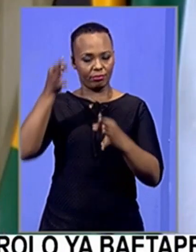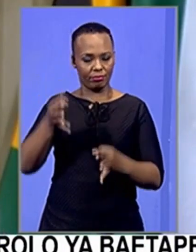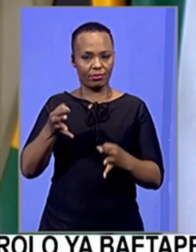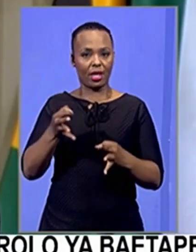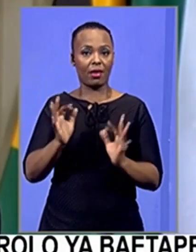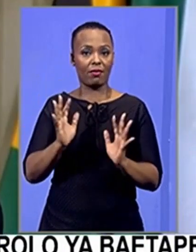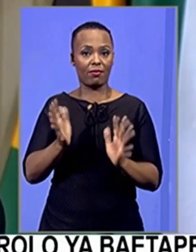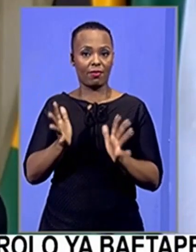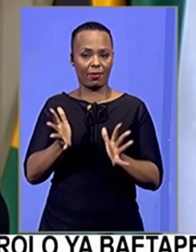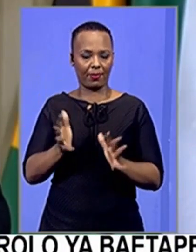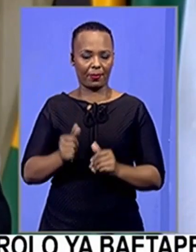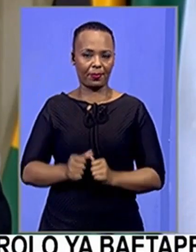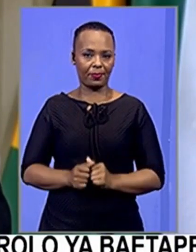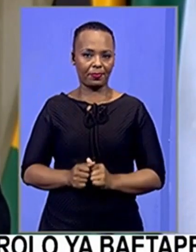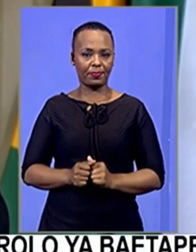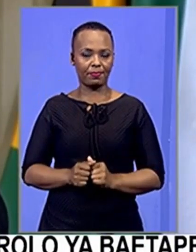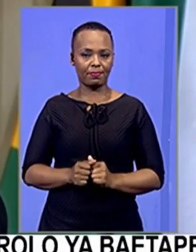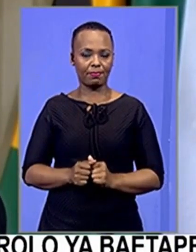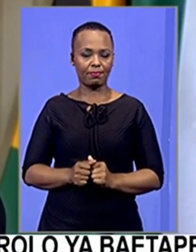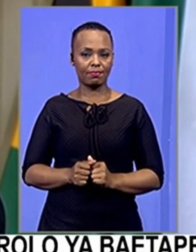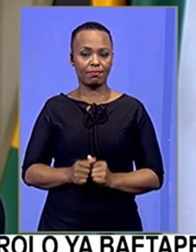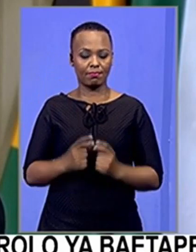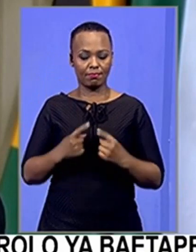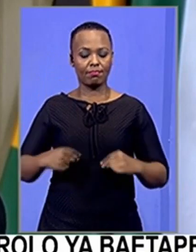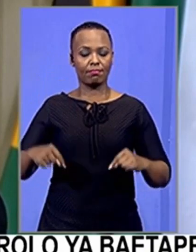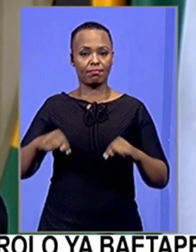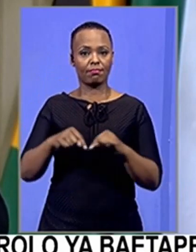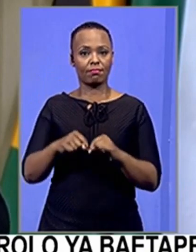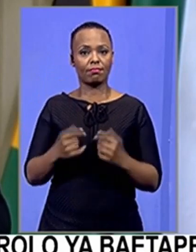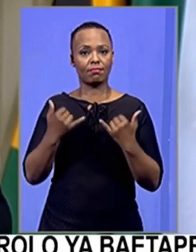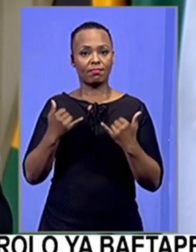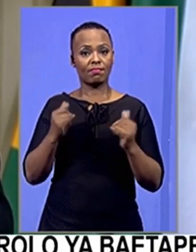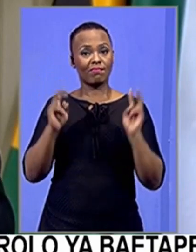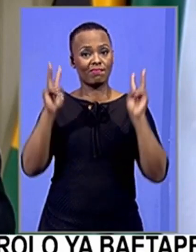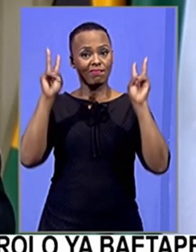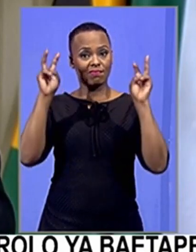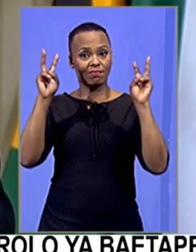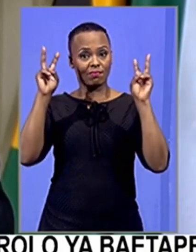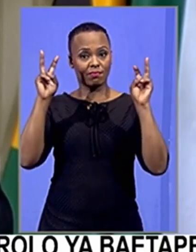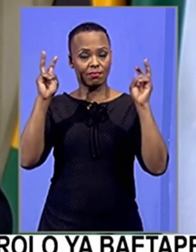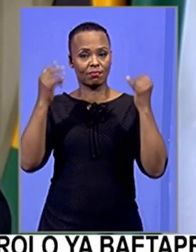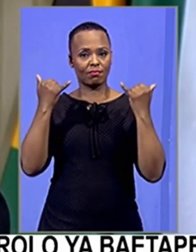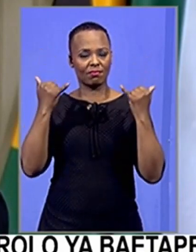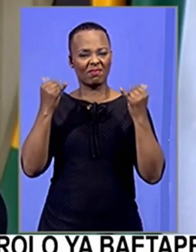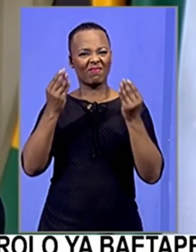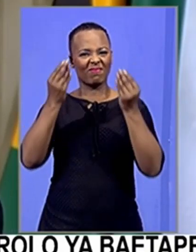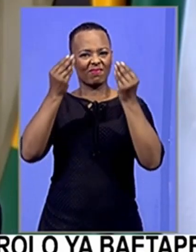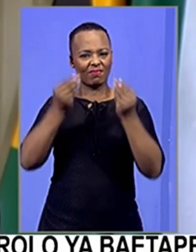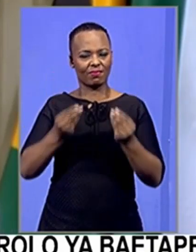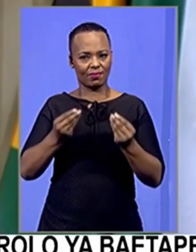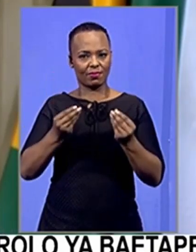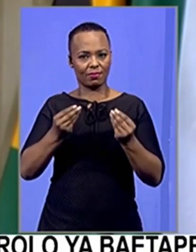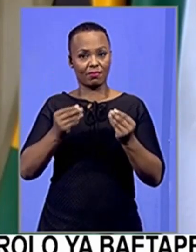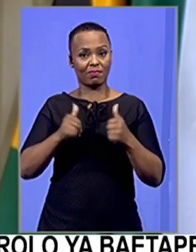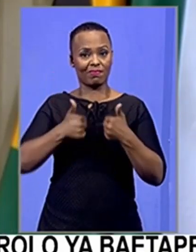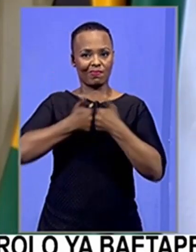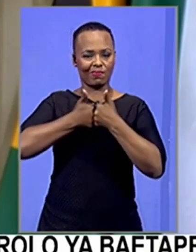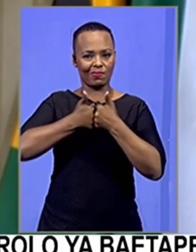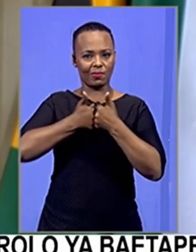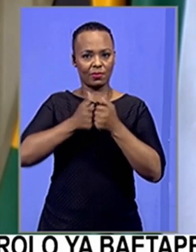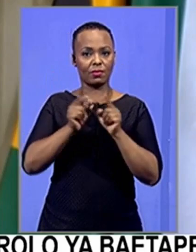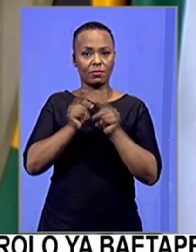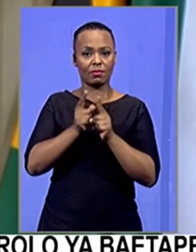table, and as we raise the issue of the financing, we are also